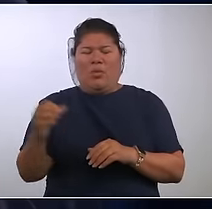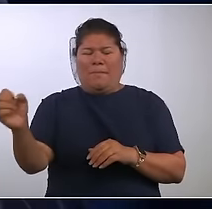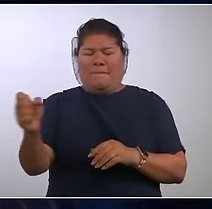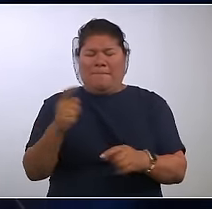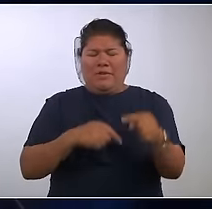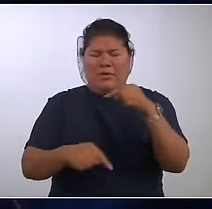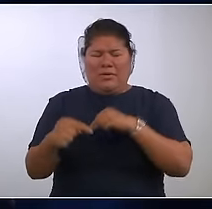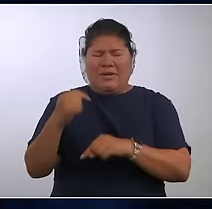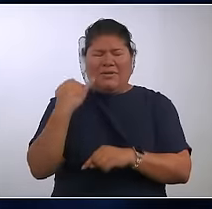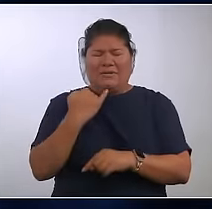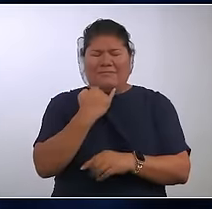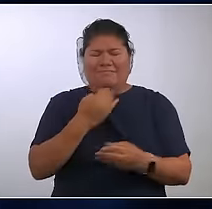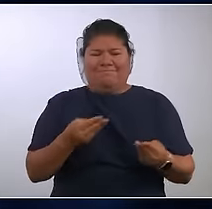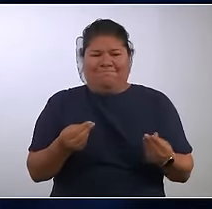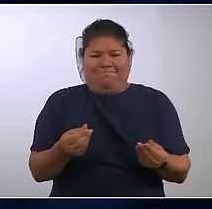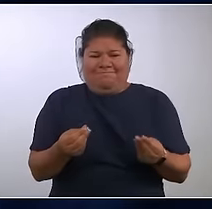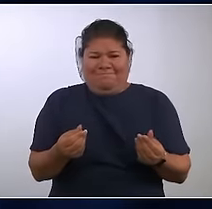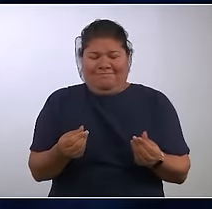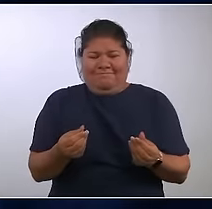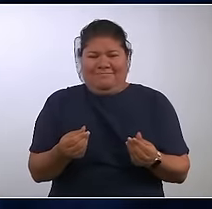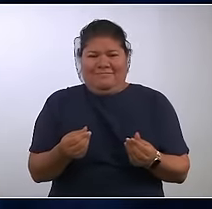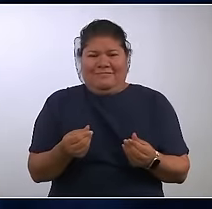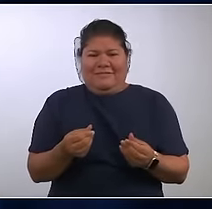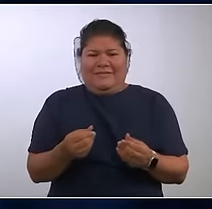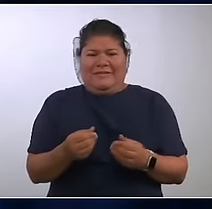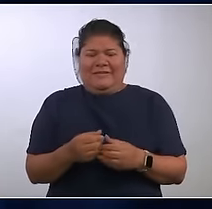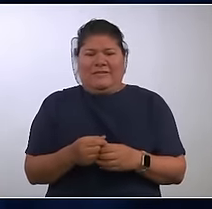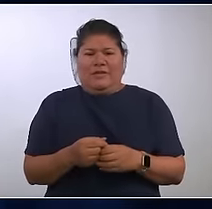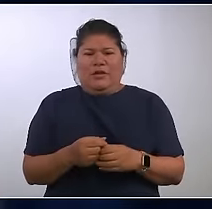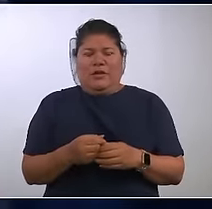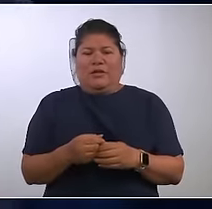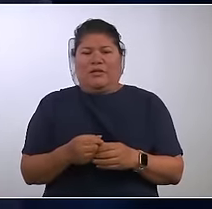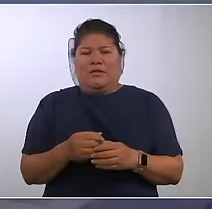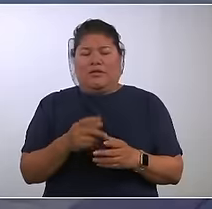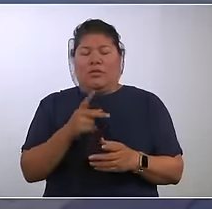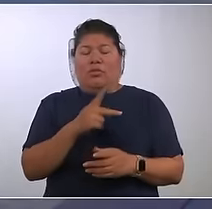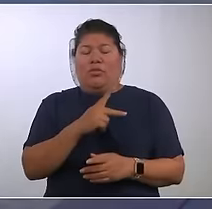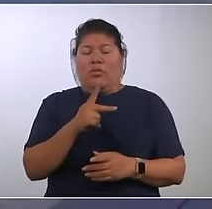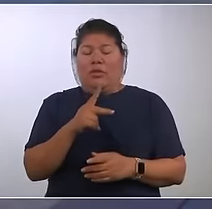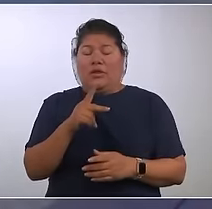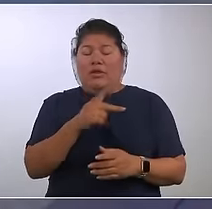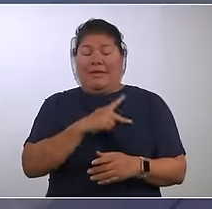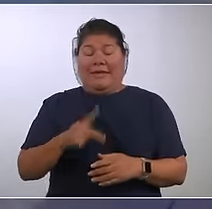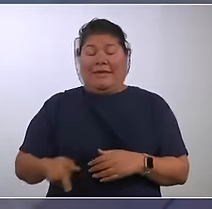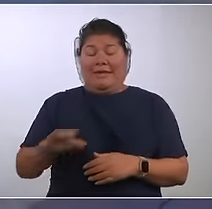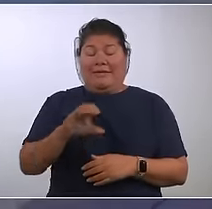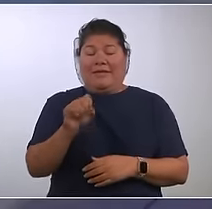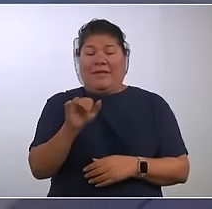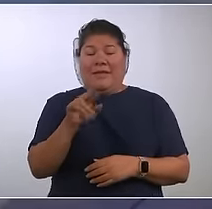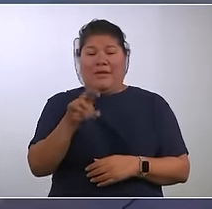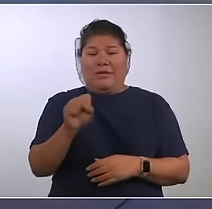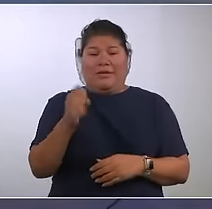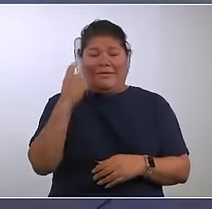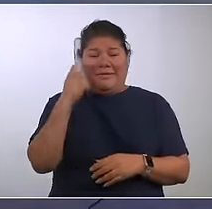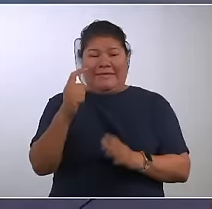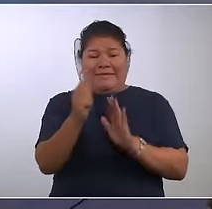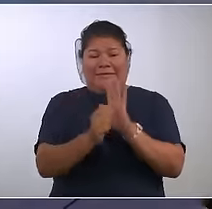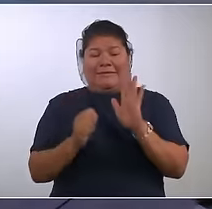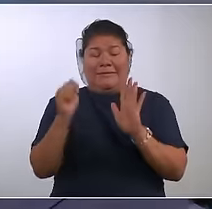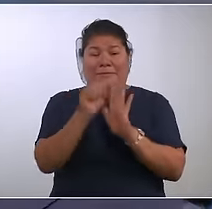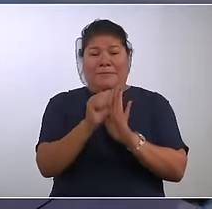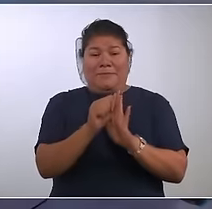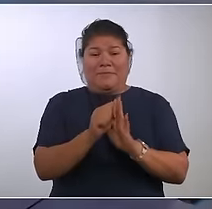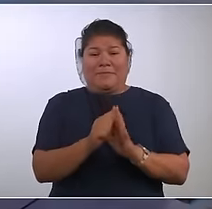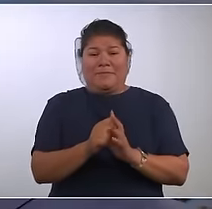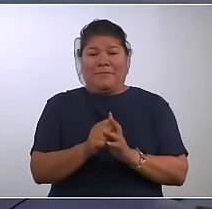of Israel to the land, durante el reinado de Ciro, during the kingdom of Cyrus. Él mira un tiempo, he sees a